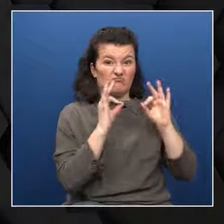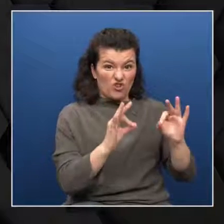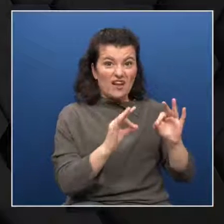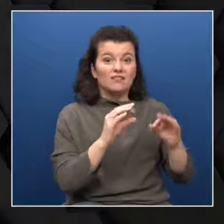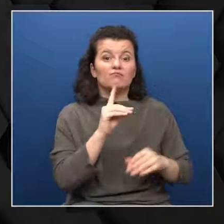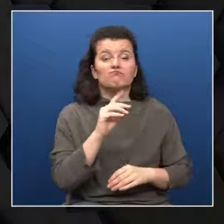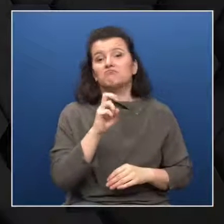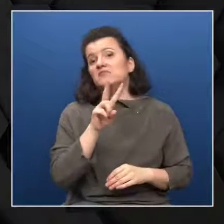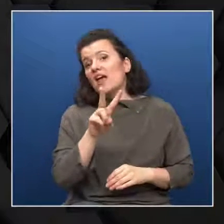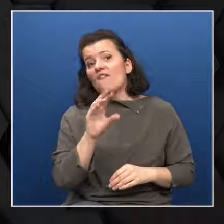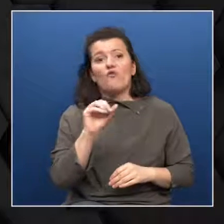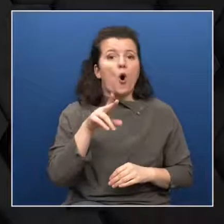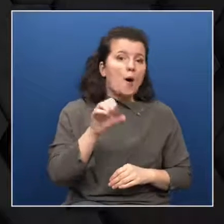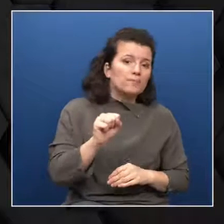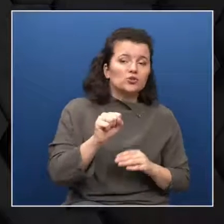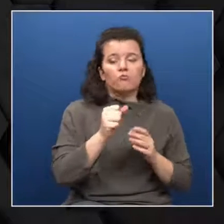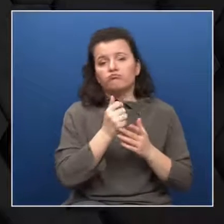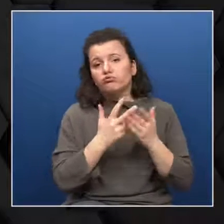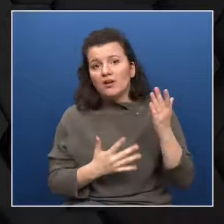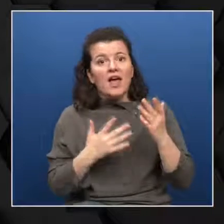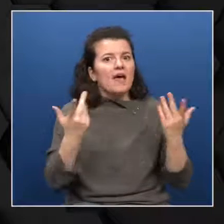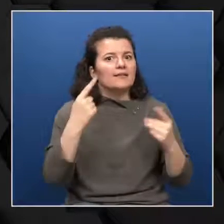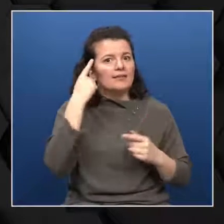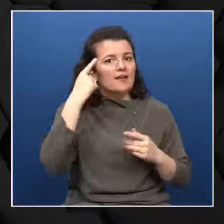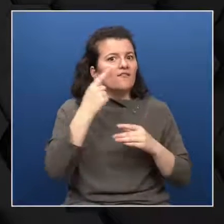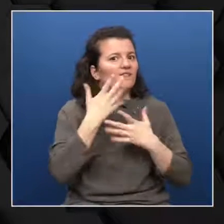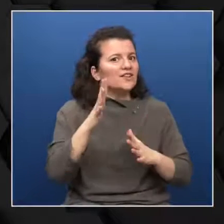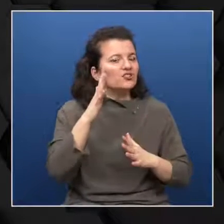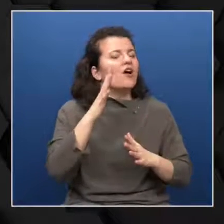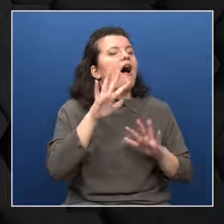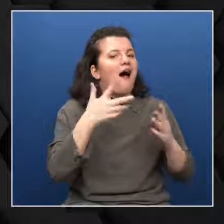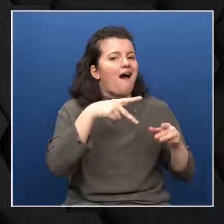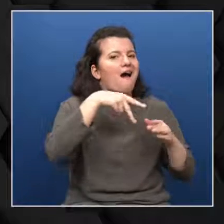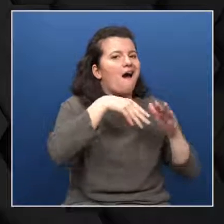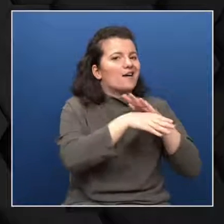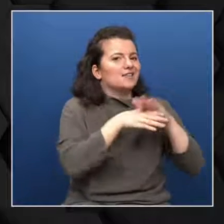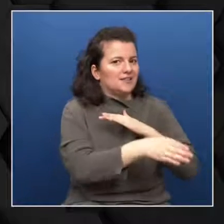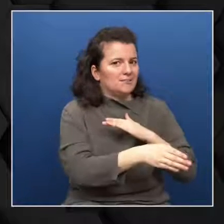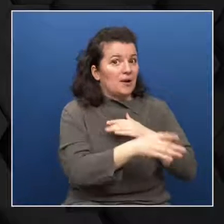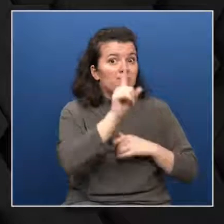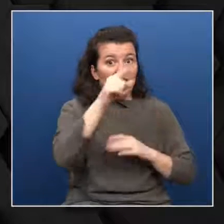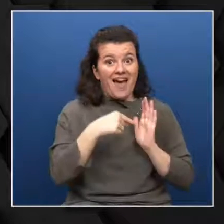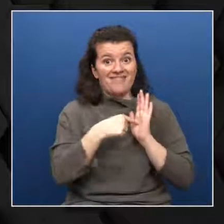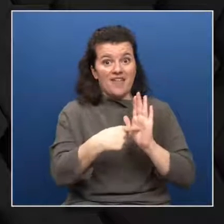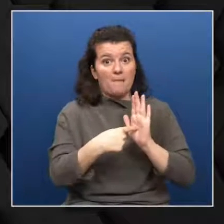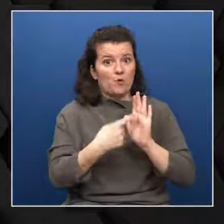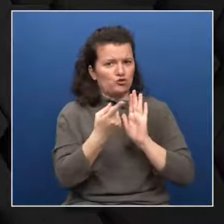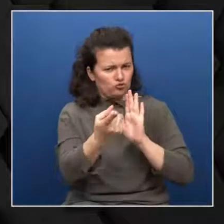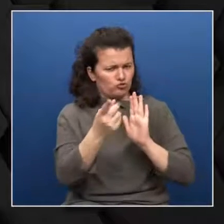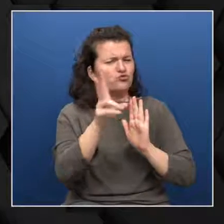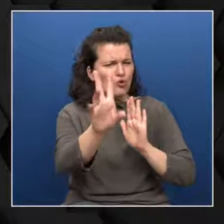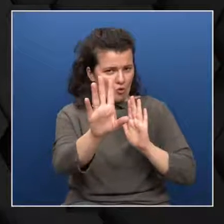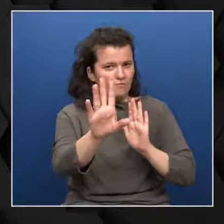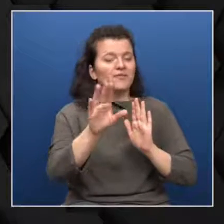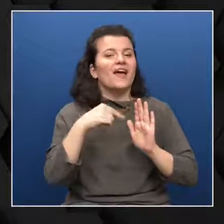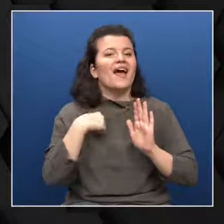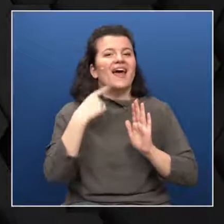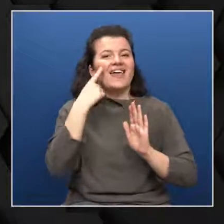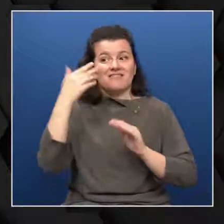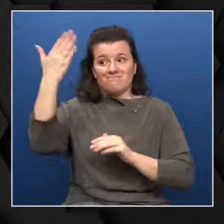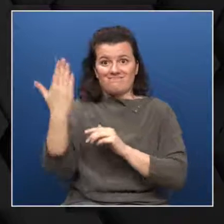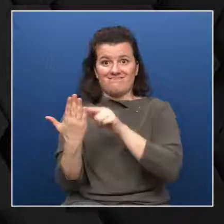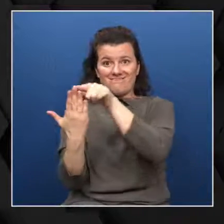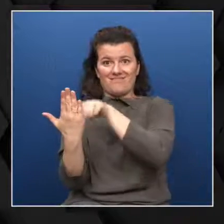into our continuous integration. And one of the demos I want to show you, so I'm going to share my screen here, is a tool that we call Accessibility